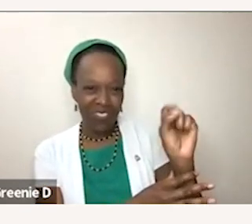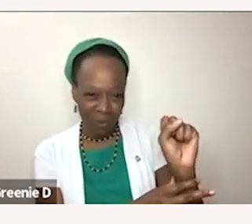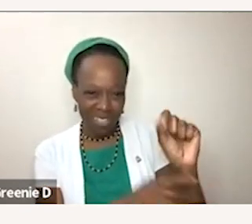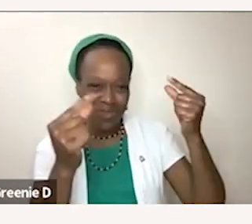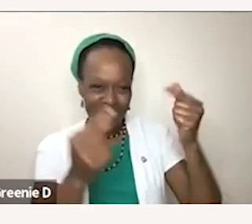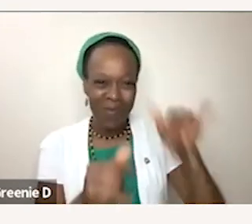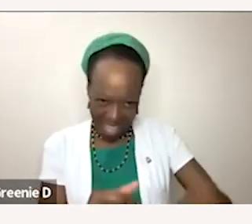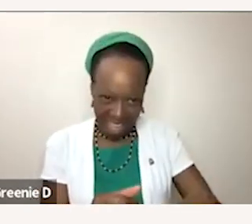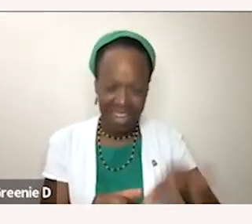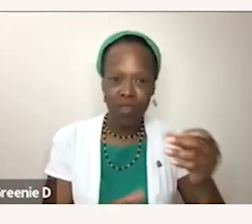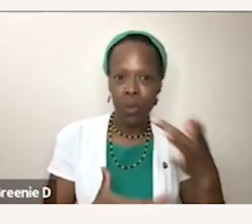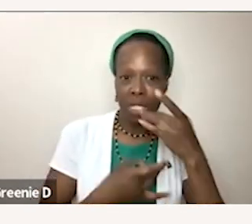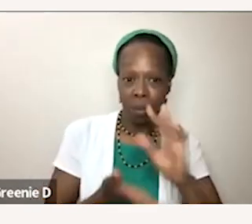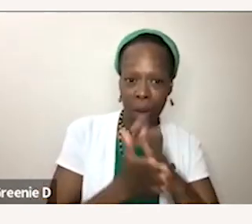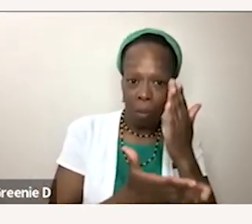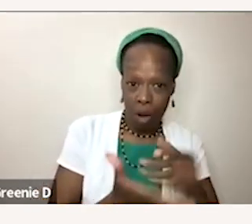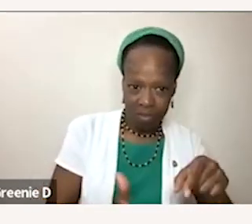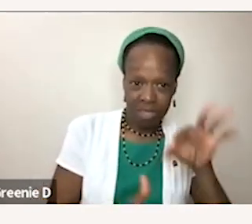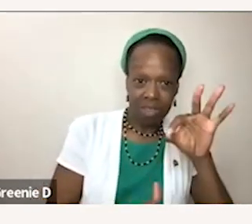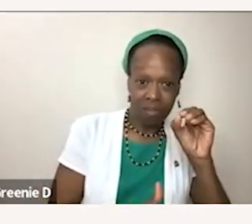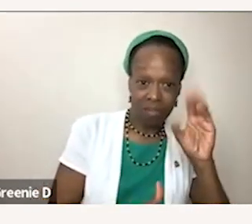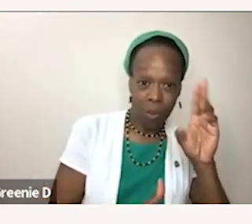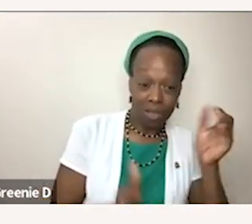focus group, please send us an email,